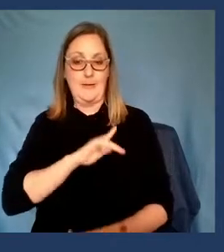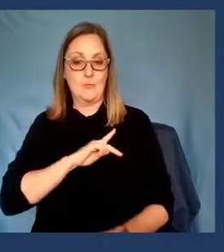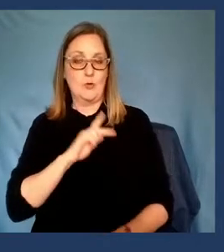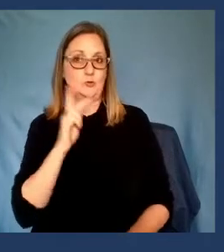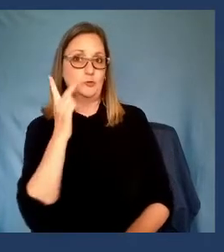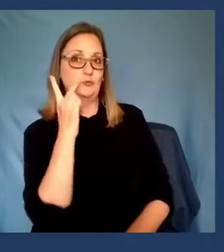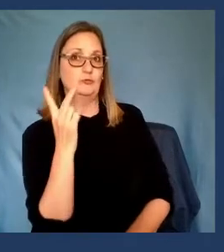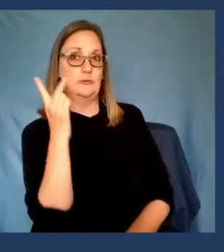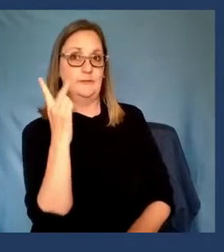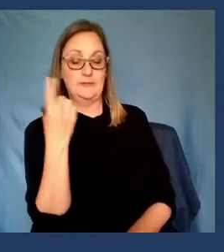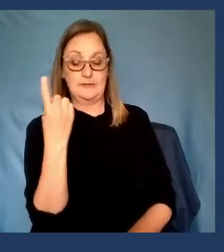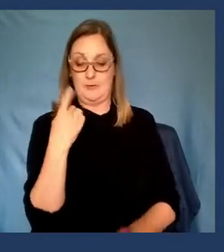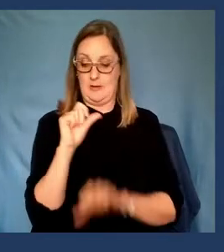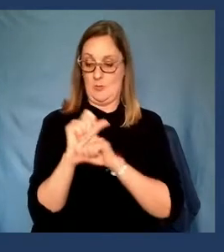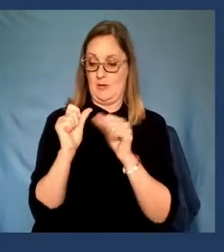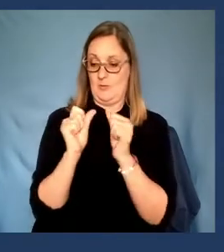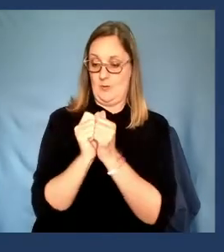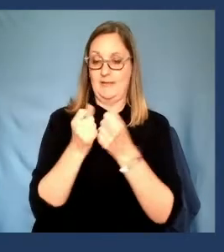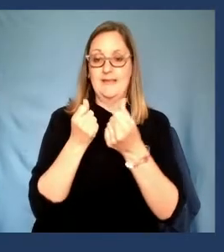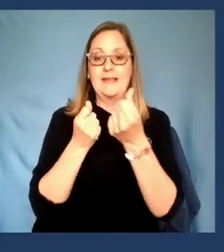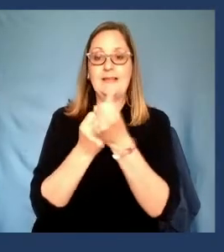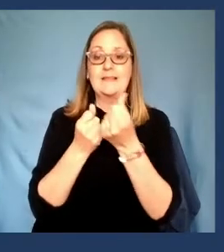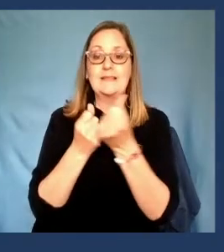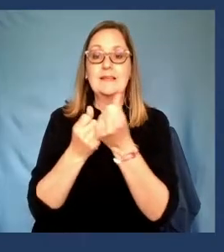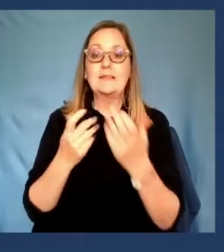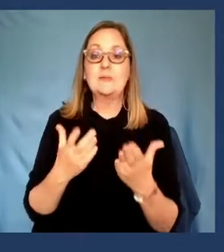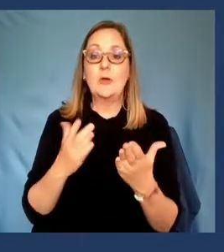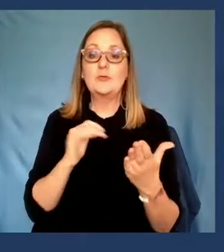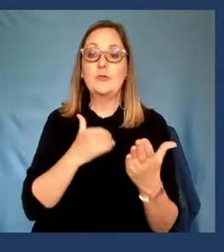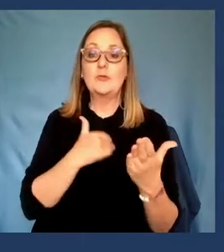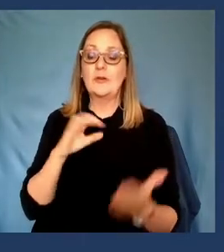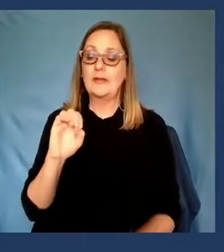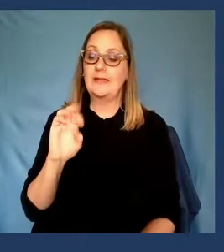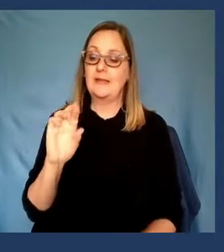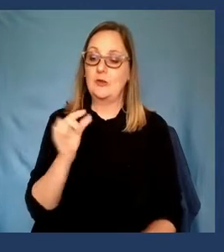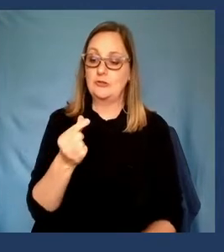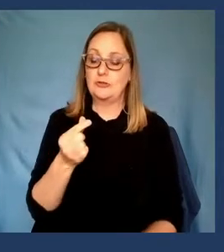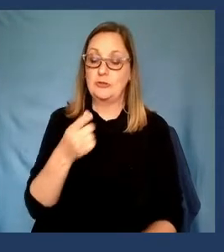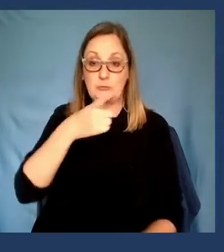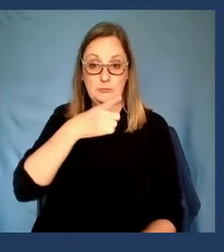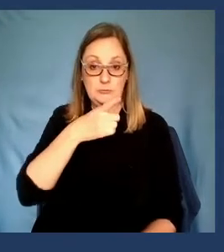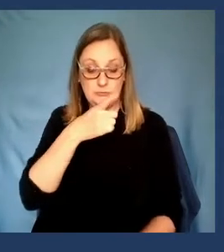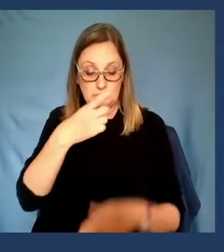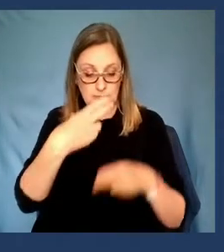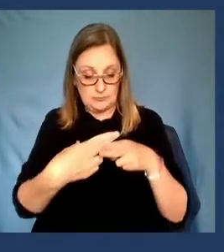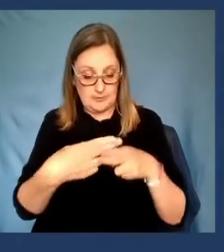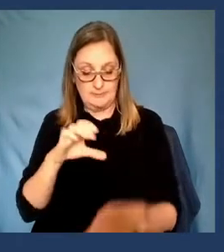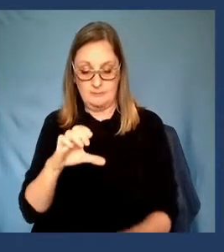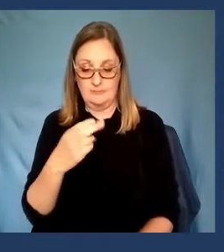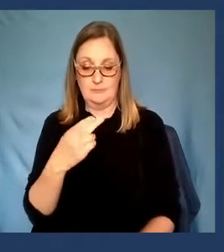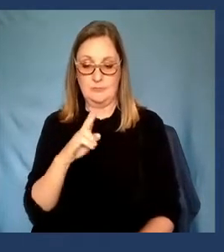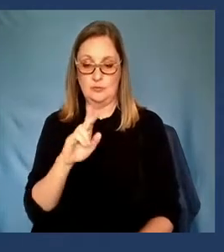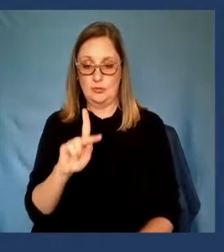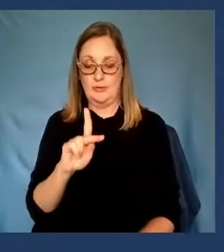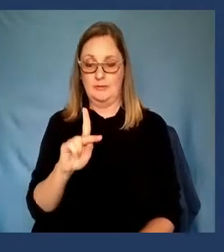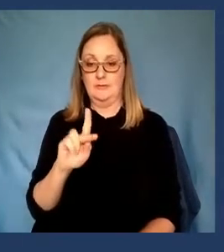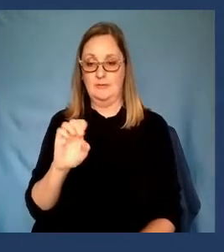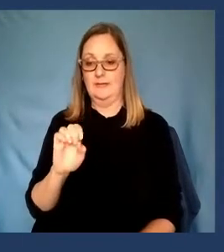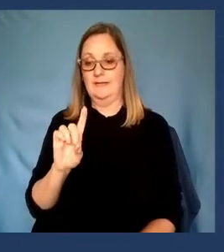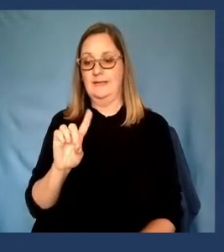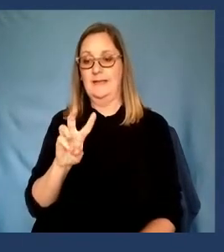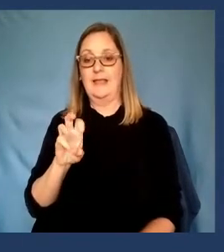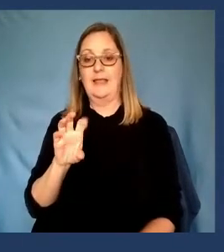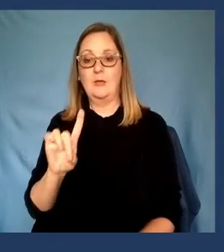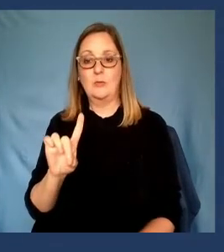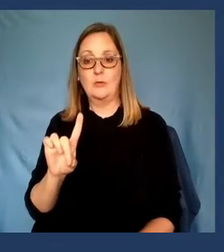sponsor of our Disability Employee Resource Group, Chuck Edward and Jessica Rayfuse, who is on my team and